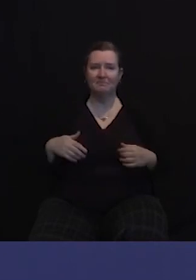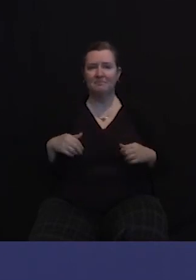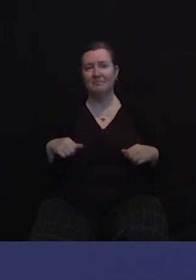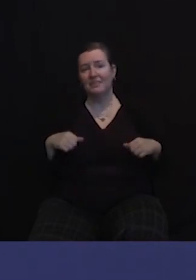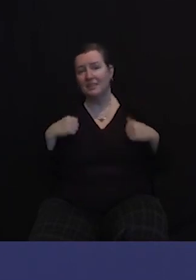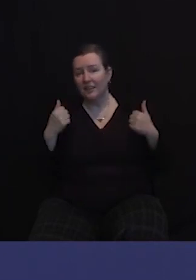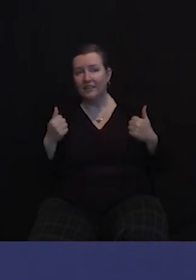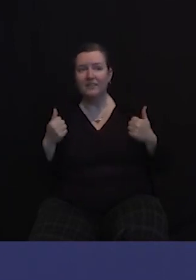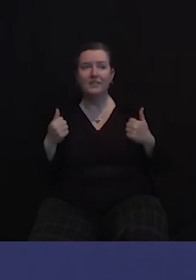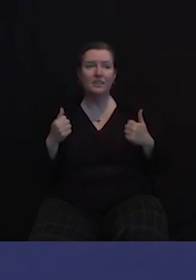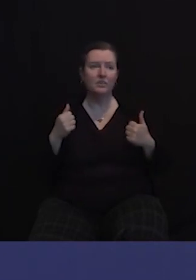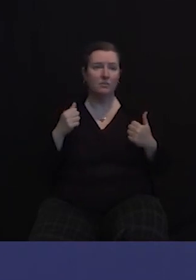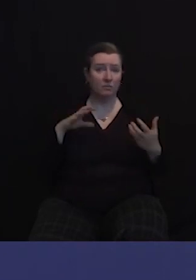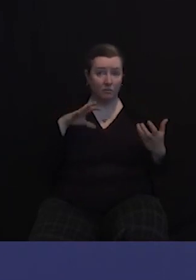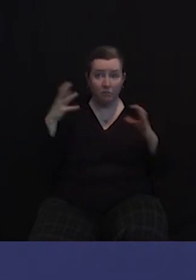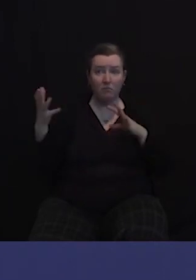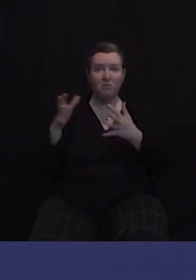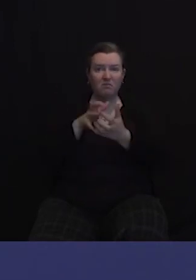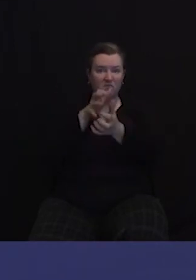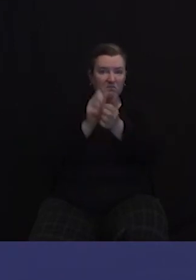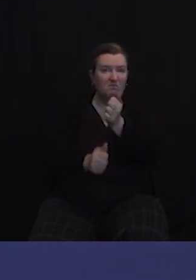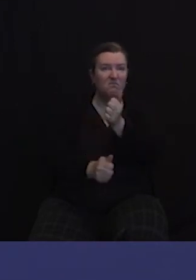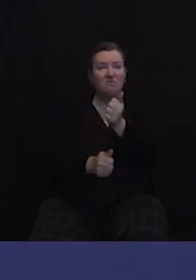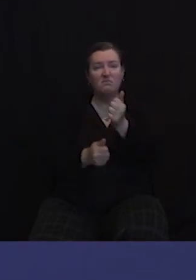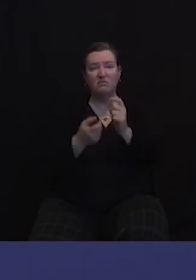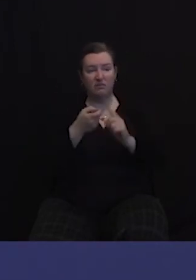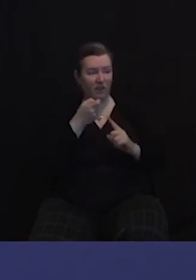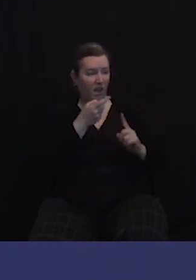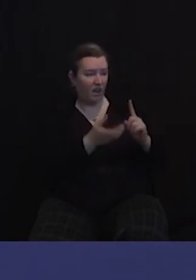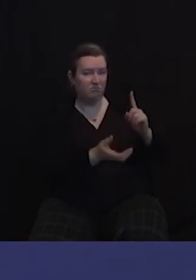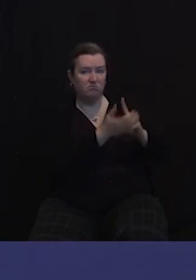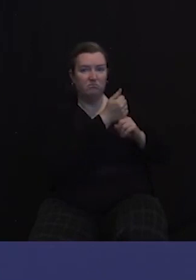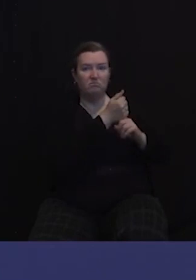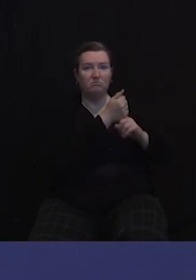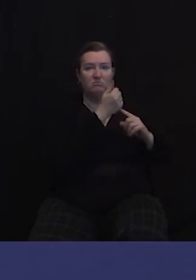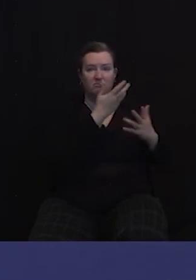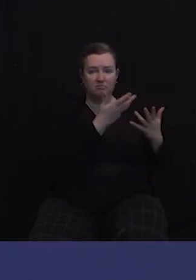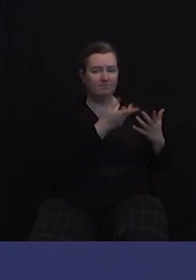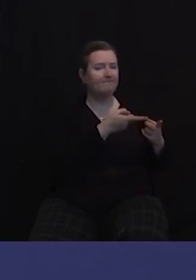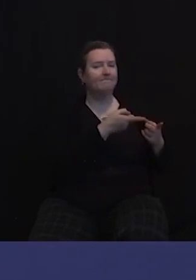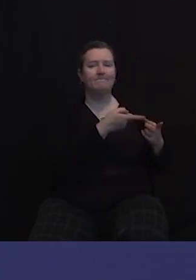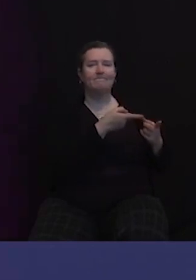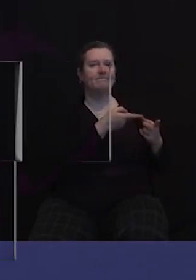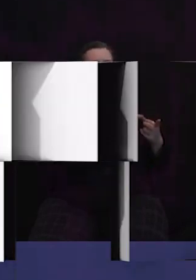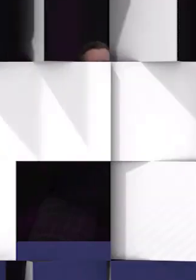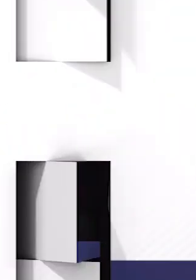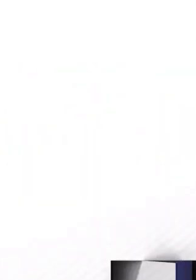cases ruined will be able to correct at long last.